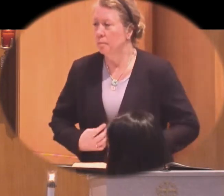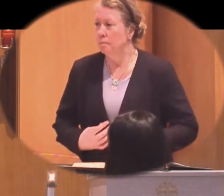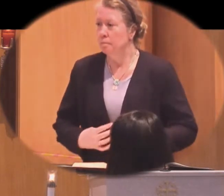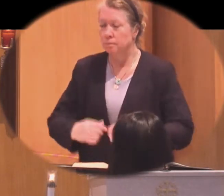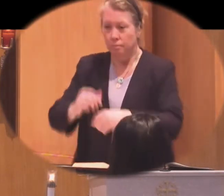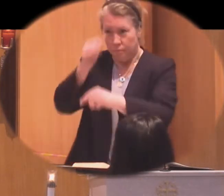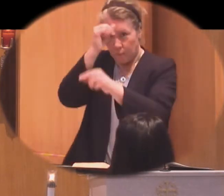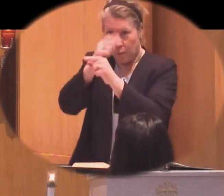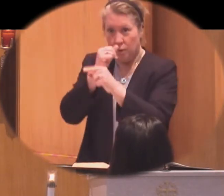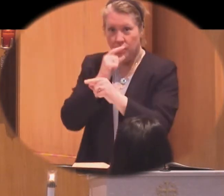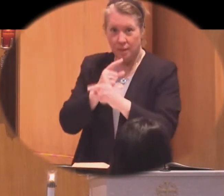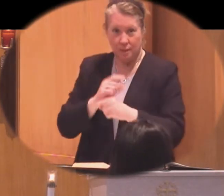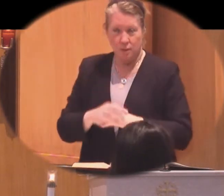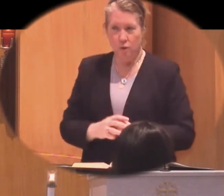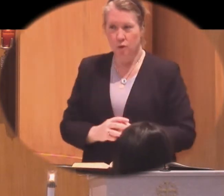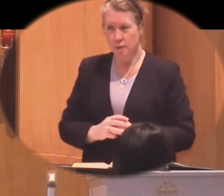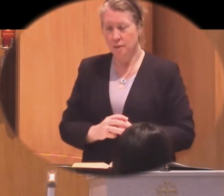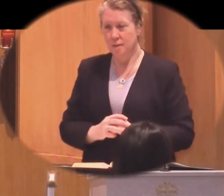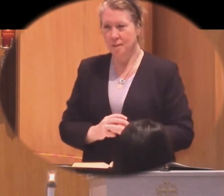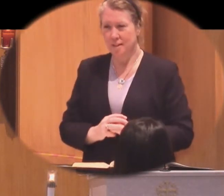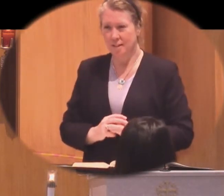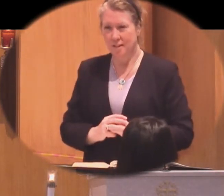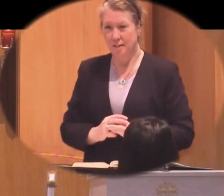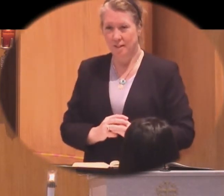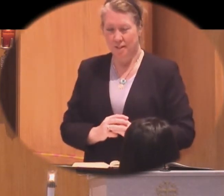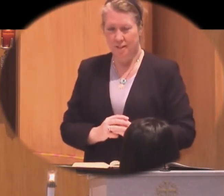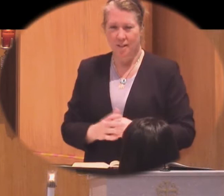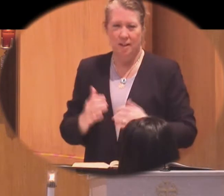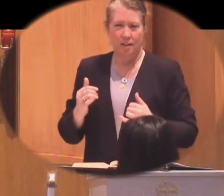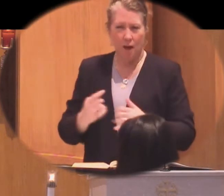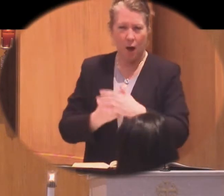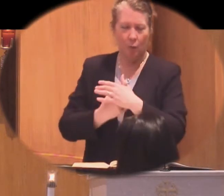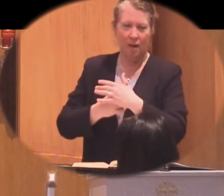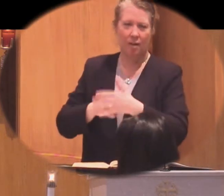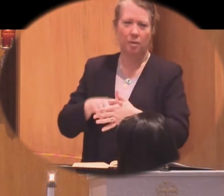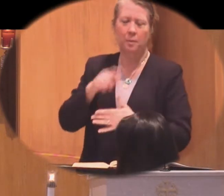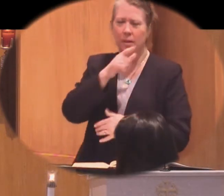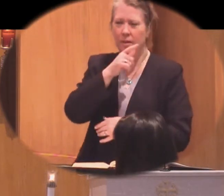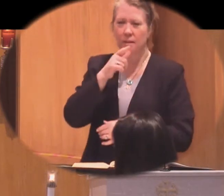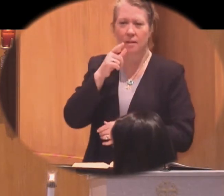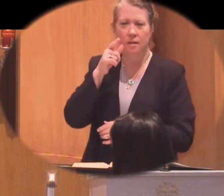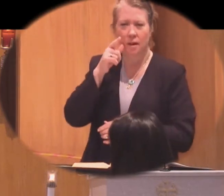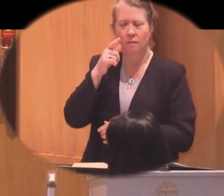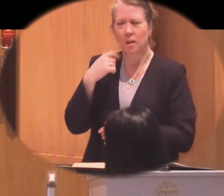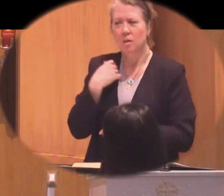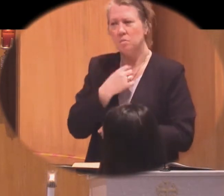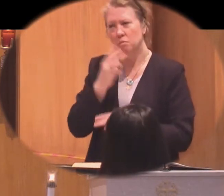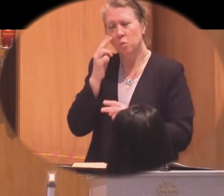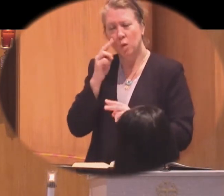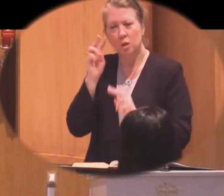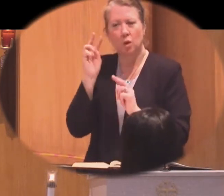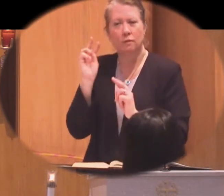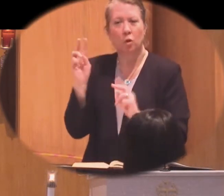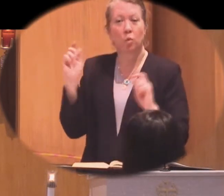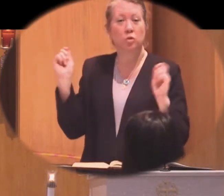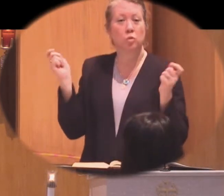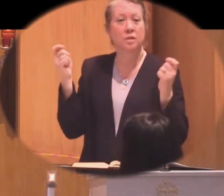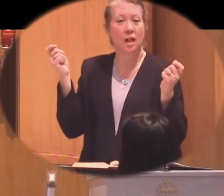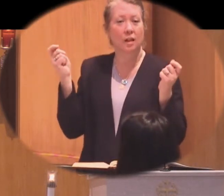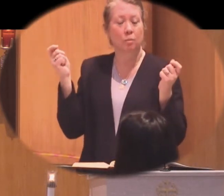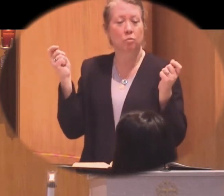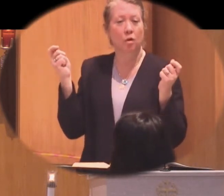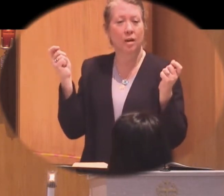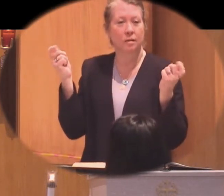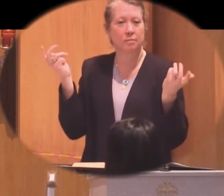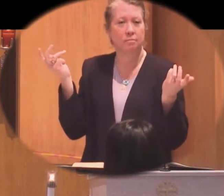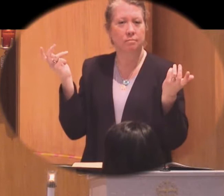My brothers and sisters, in beginning this period of Lent, we look forward to celebrating at Easter the life-giving mysteries